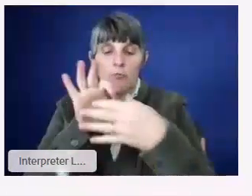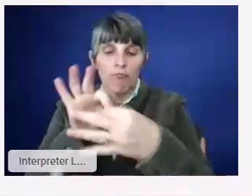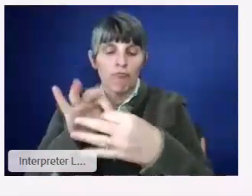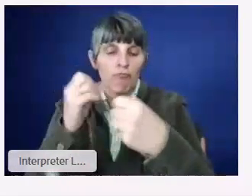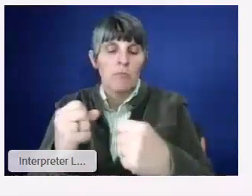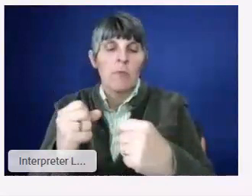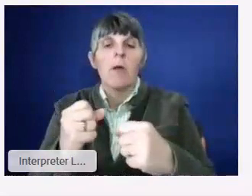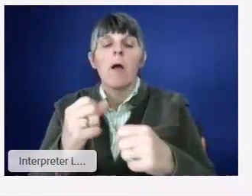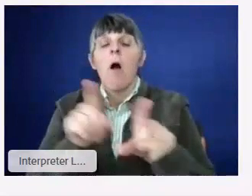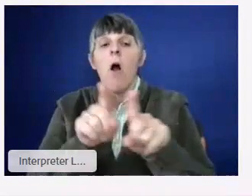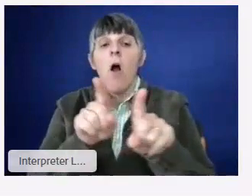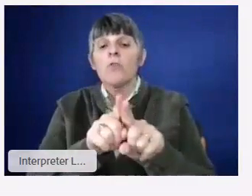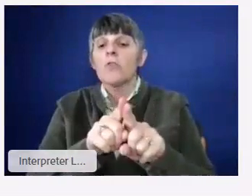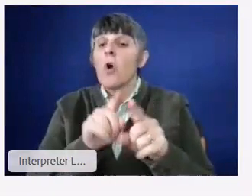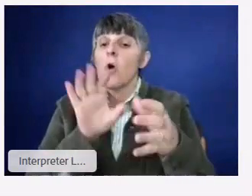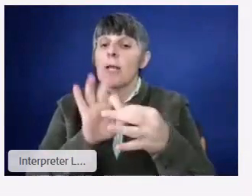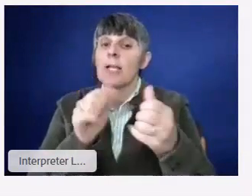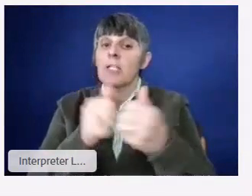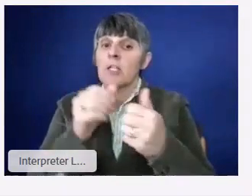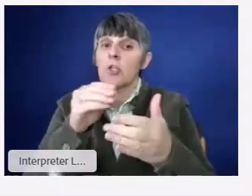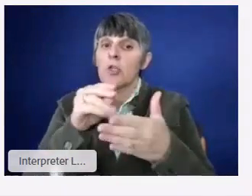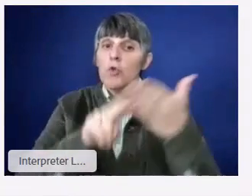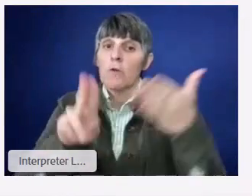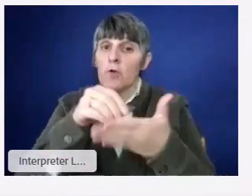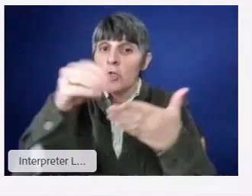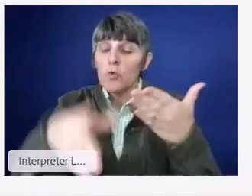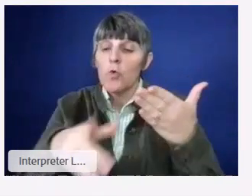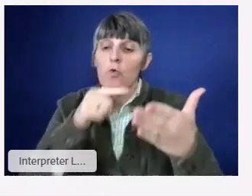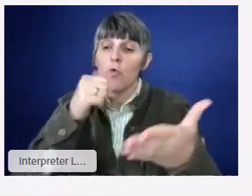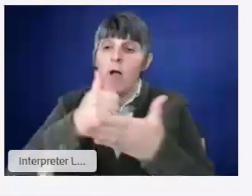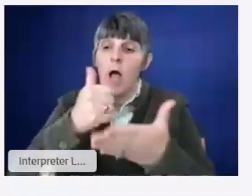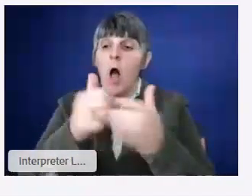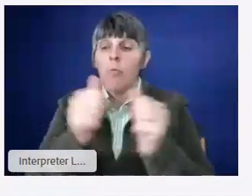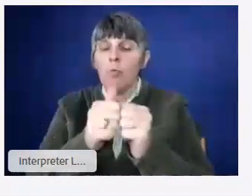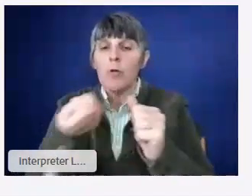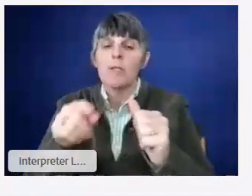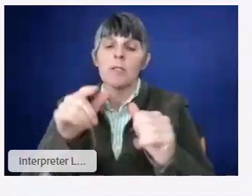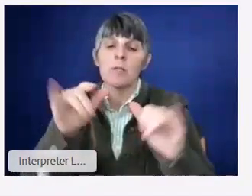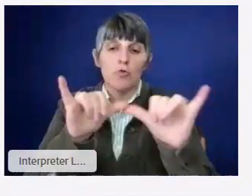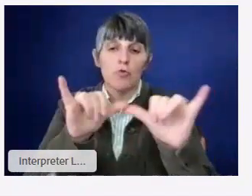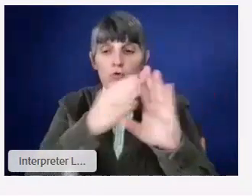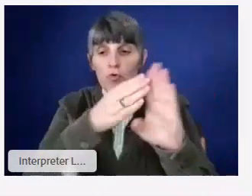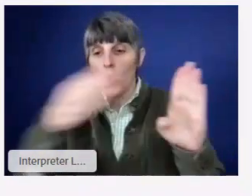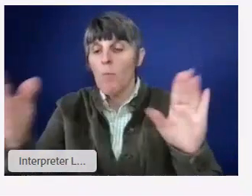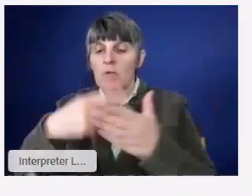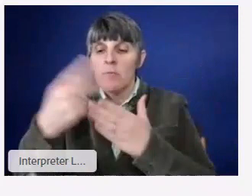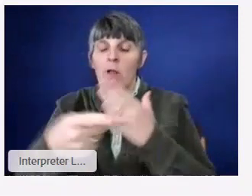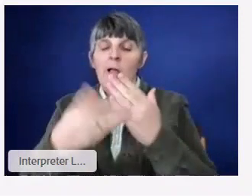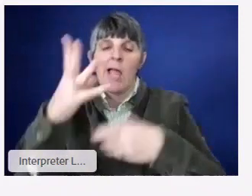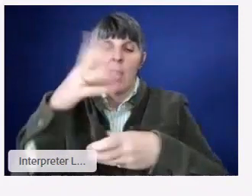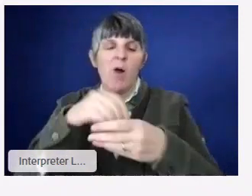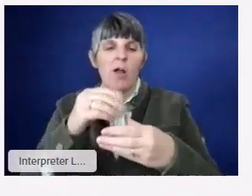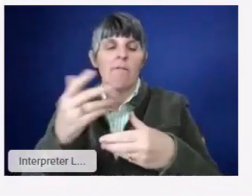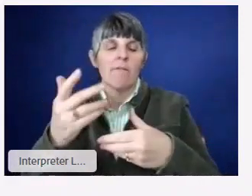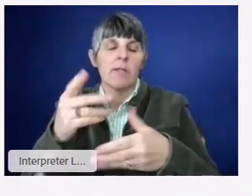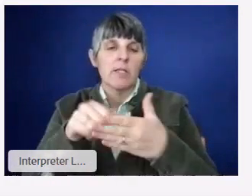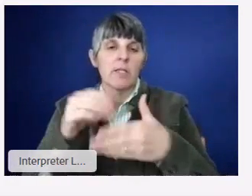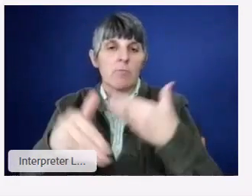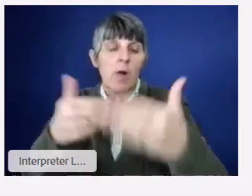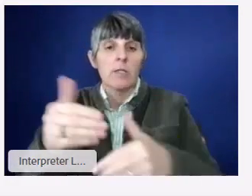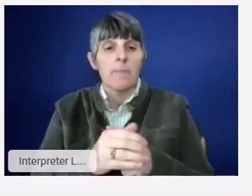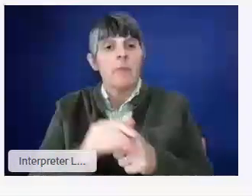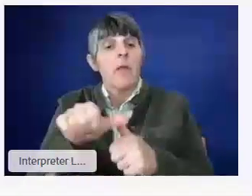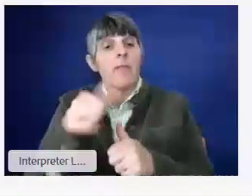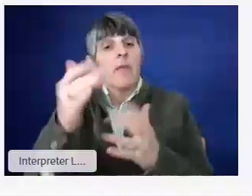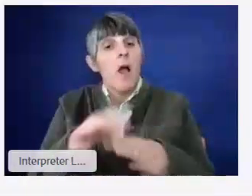direct connections to university students who have helped with the overall scope of the project and have been part of the outreach and engagement process. The other key